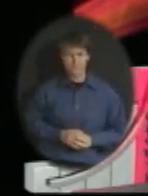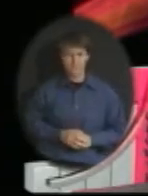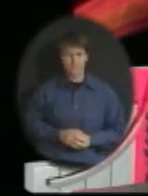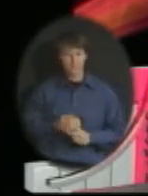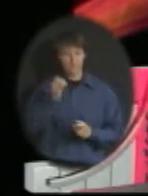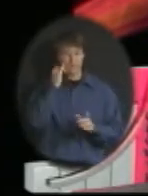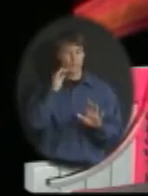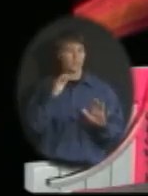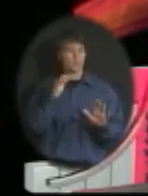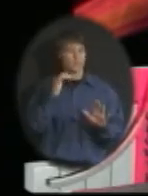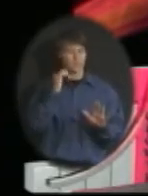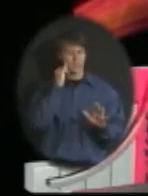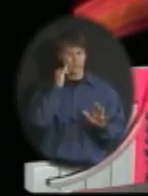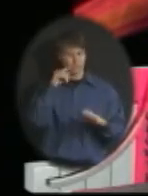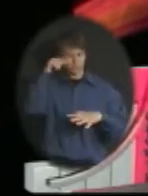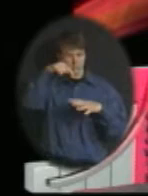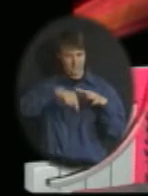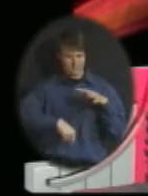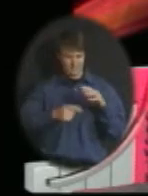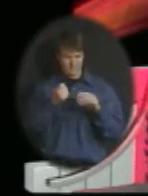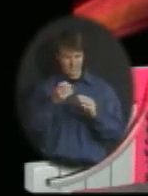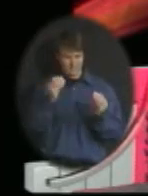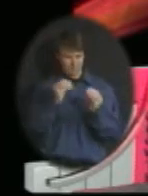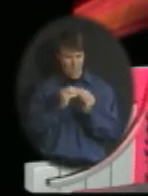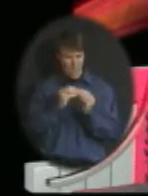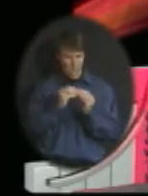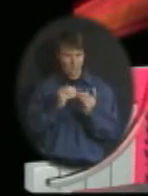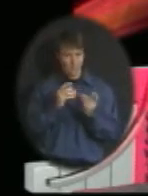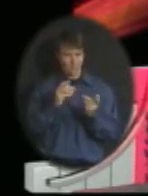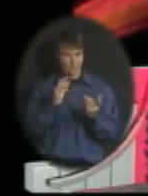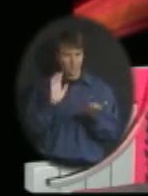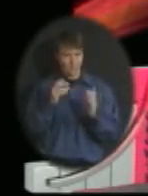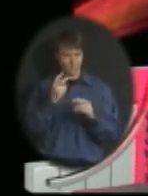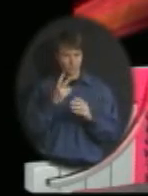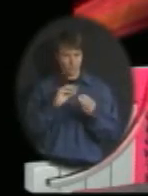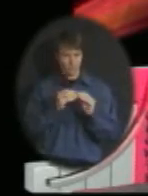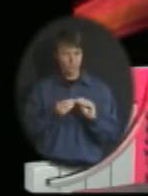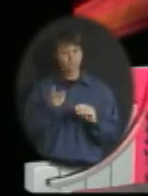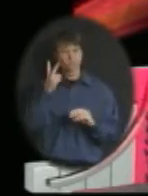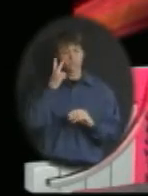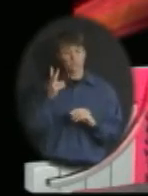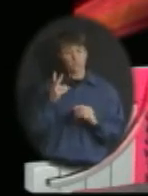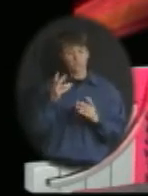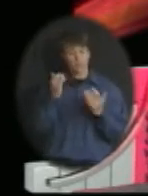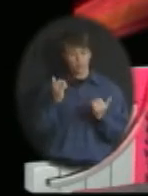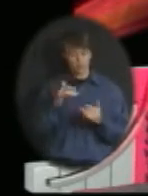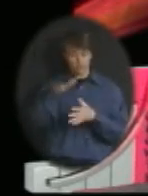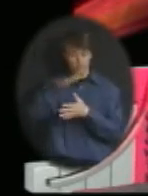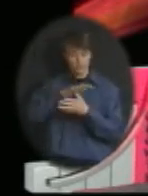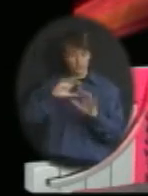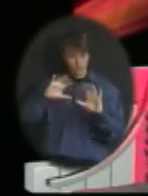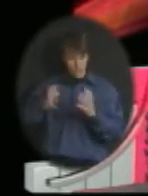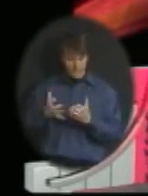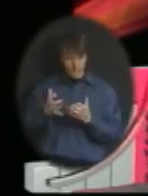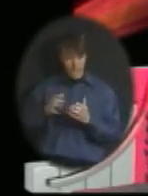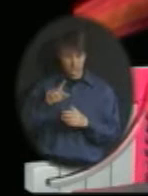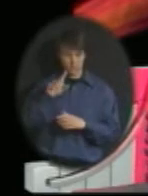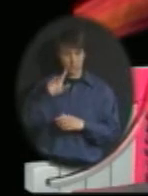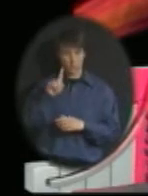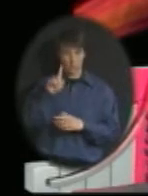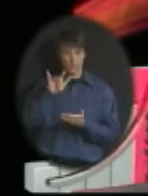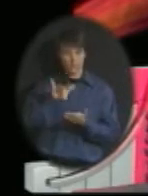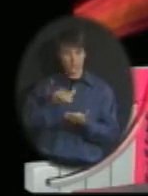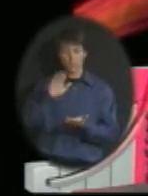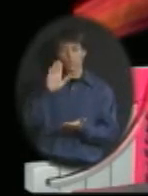If you dig down a little deeper into those two numbers, you find out that our current senior class, like I said, is